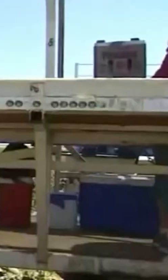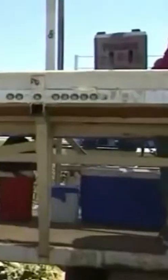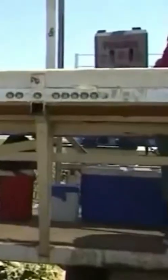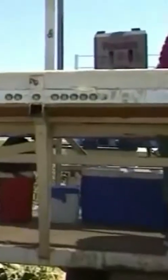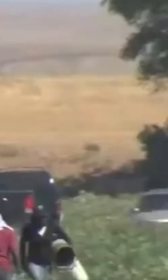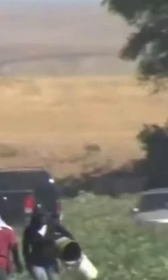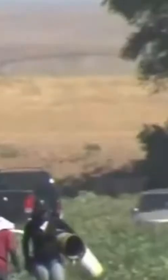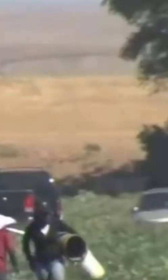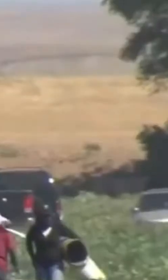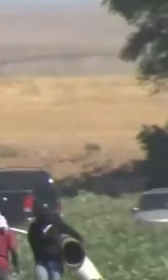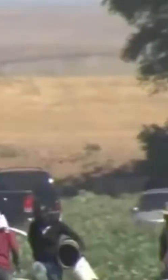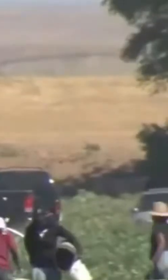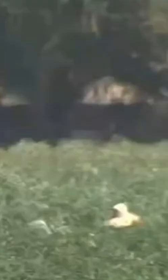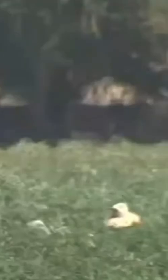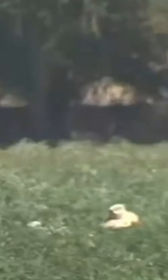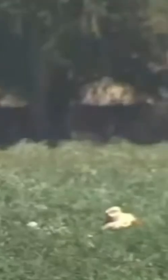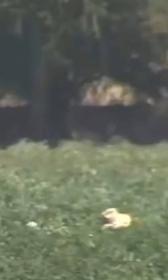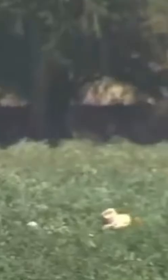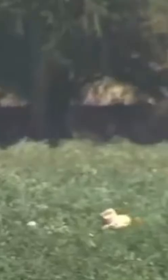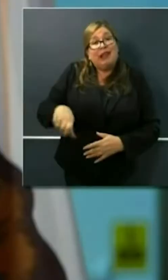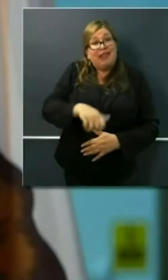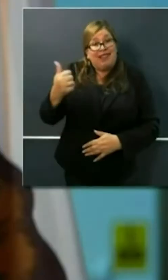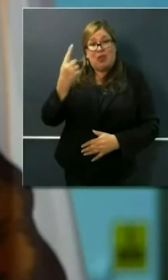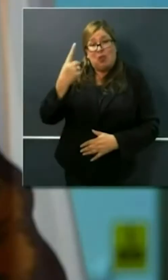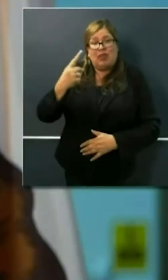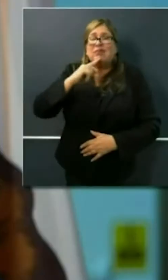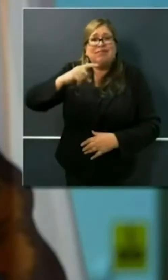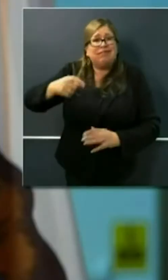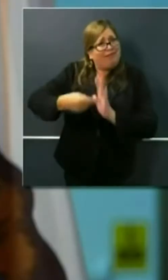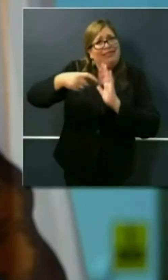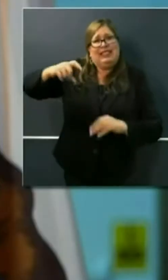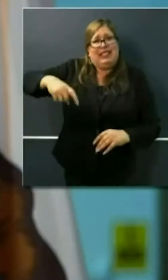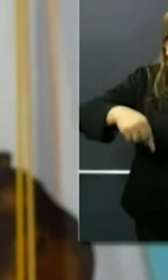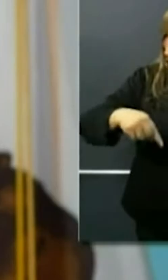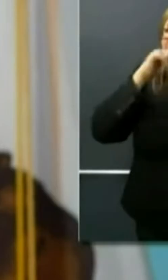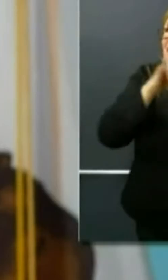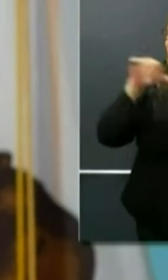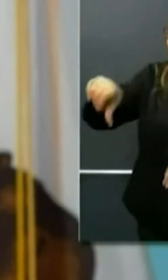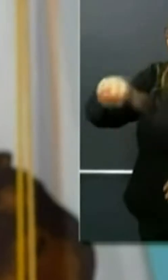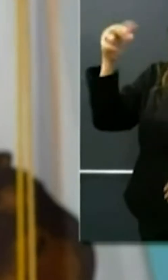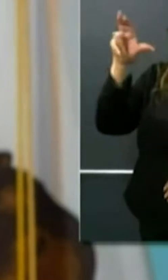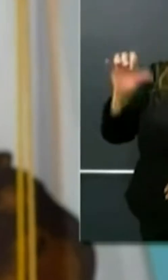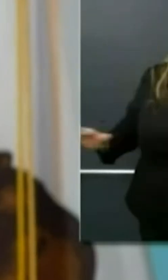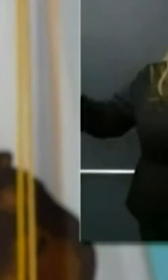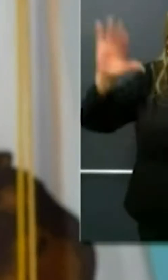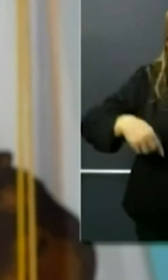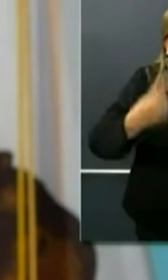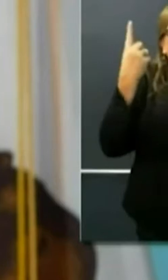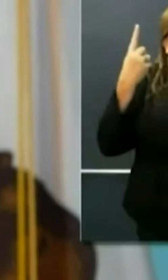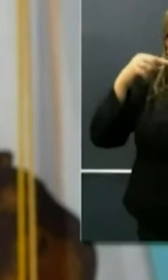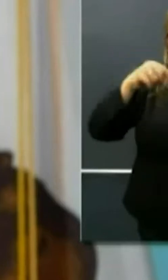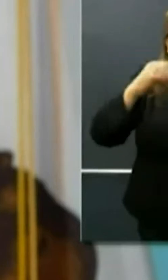is undocumented. Our diverse communities in the state of California include our immigrant communities. And regardless of your status,